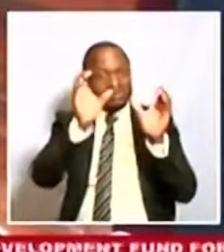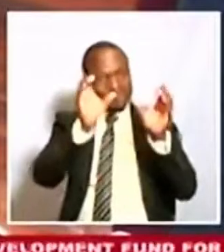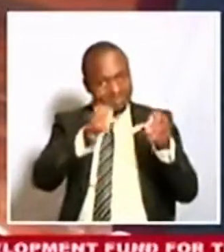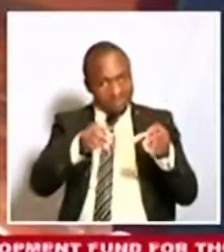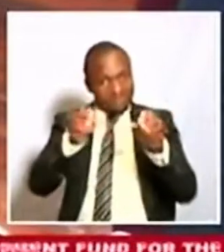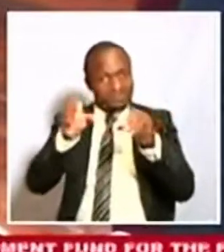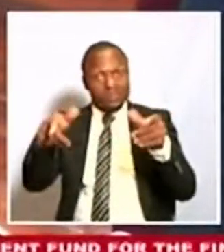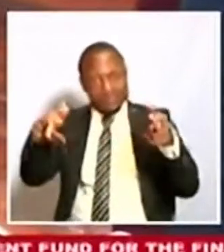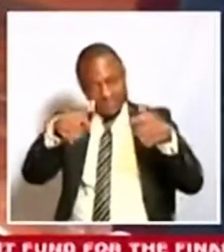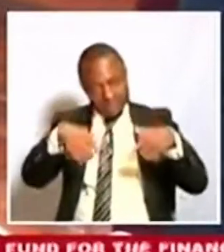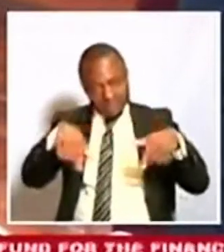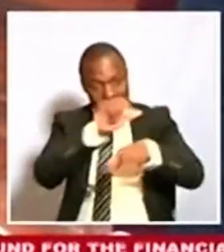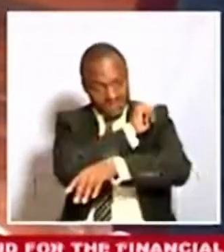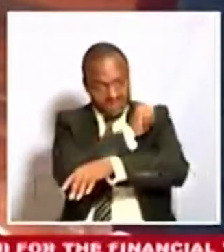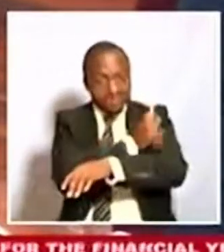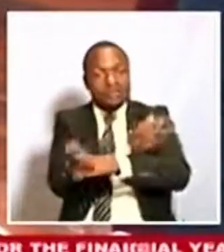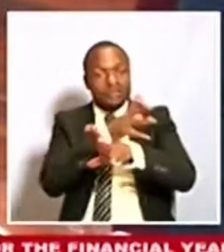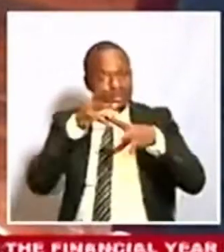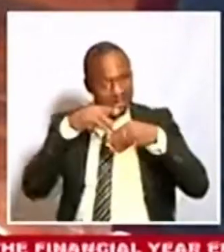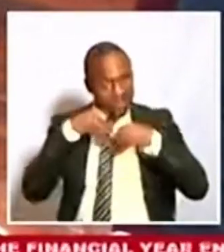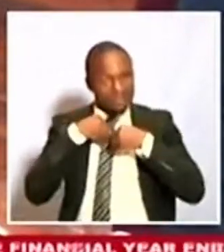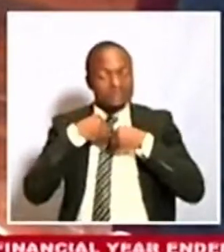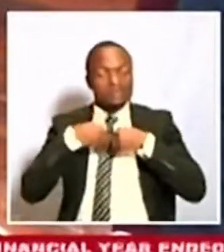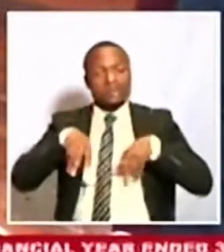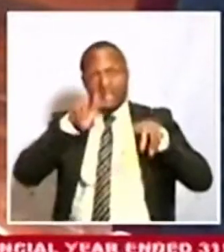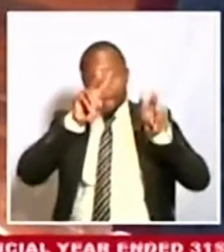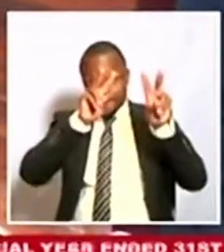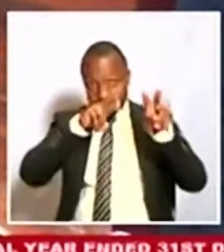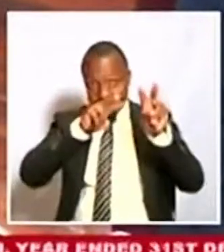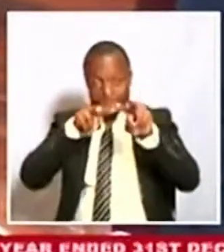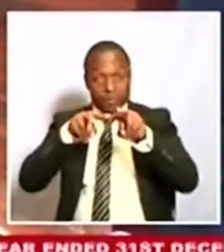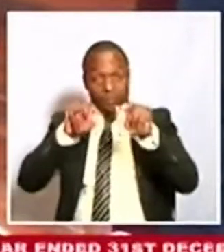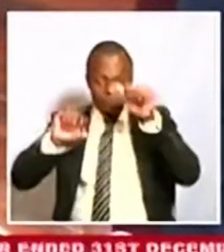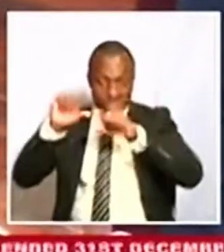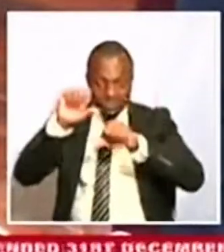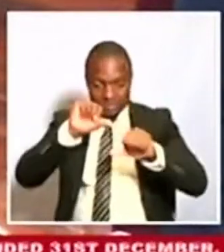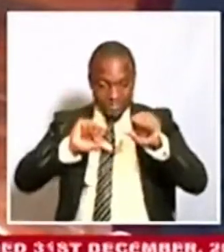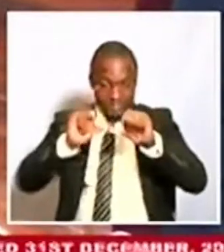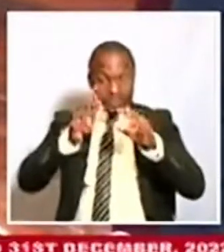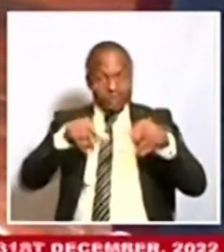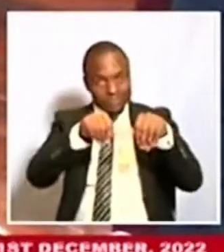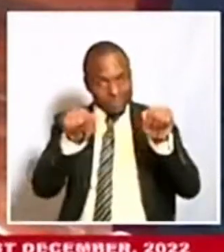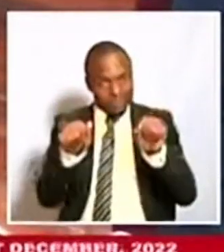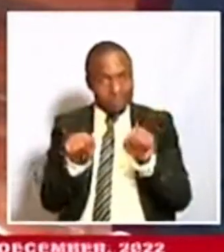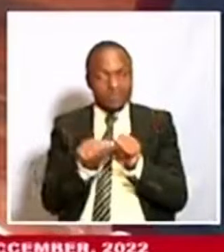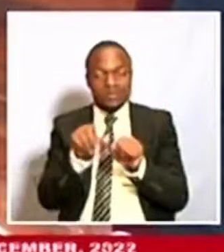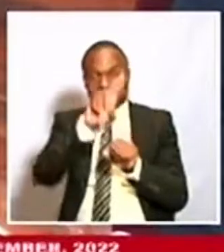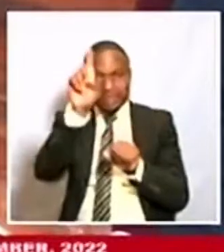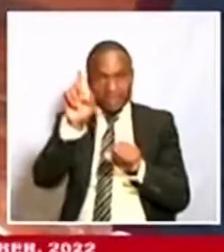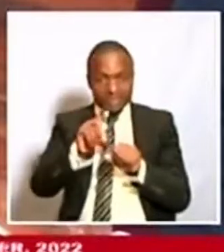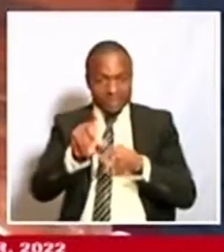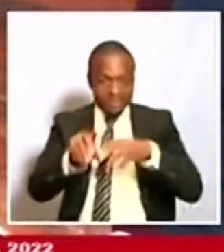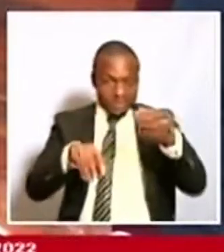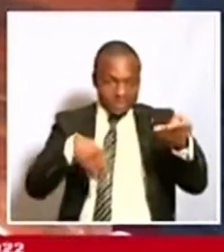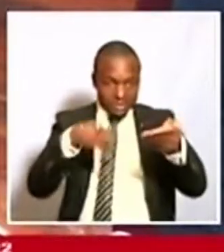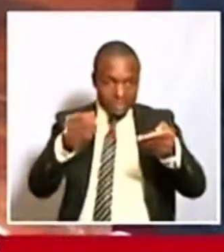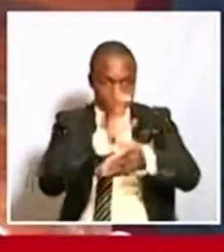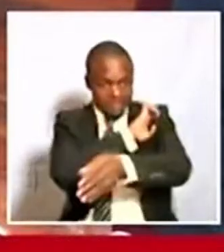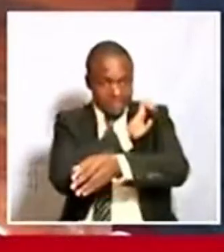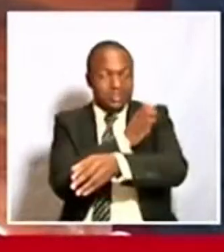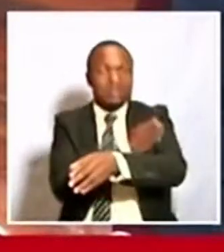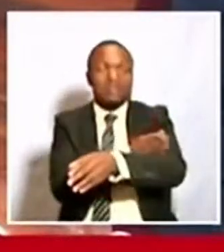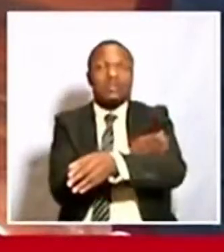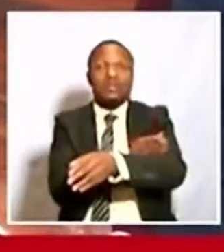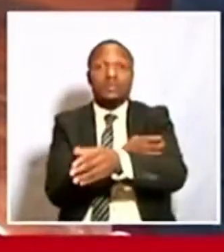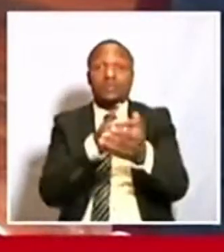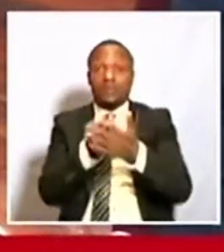The local authority wishes to acknowledge the observation by the Auditor General on a questionable disbursement of empowerment funds to 79